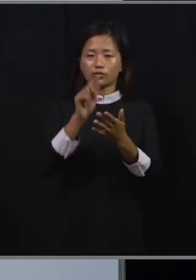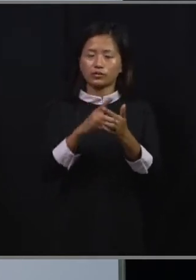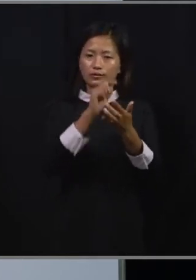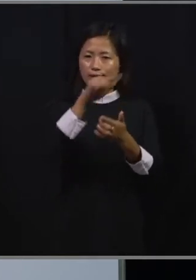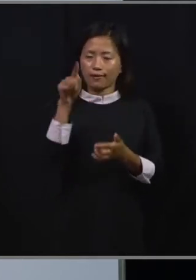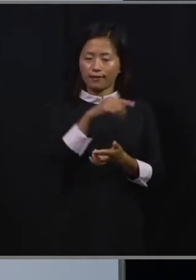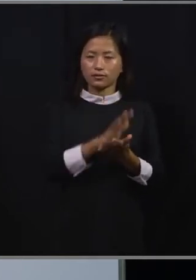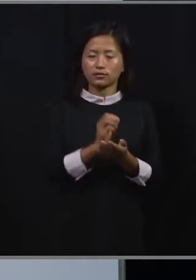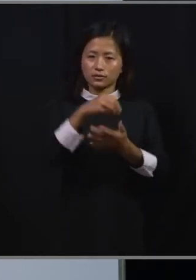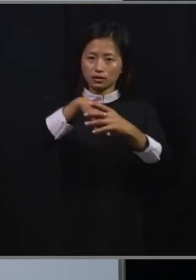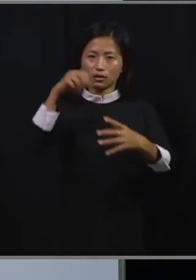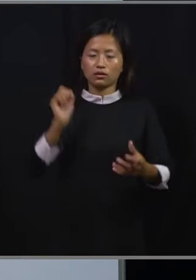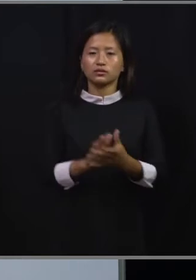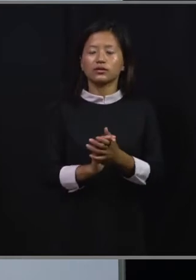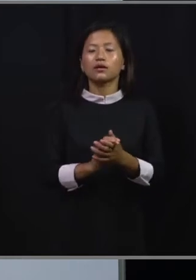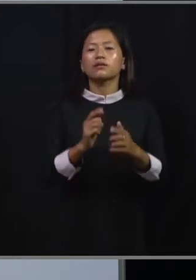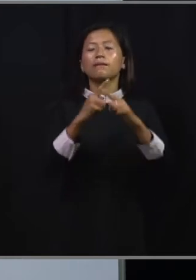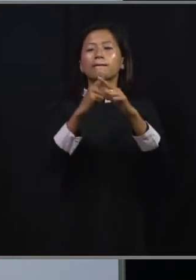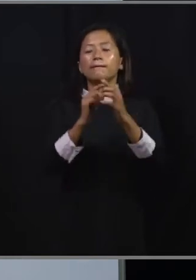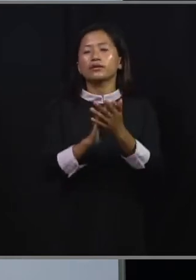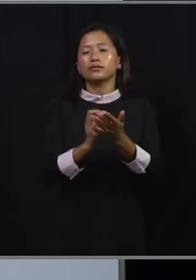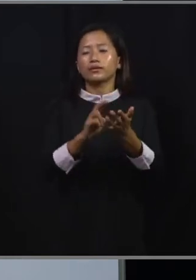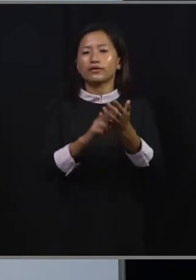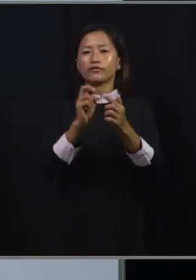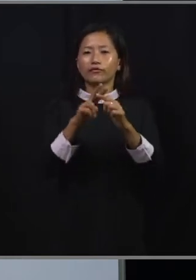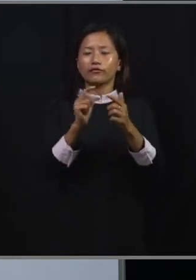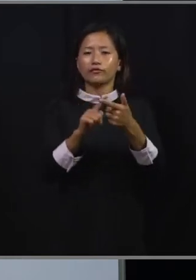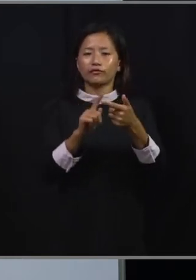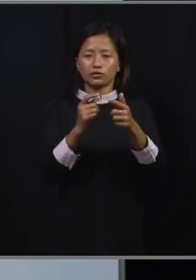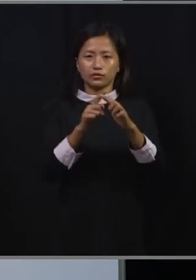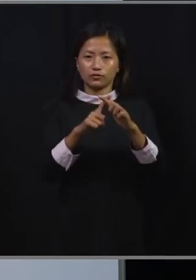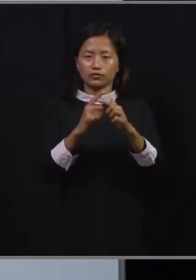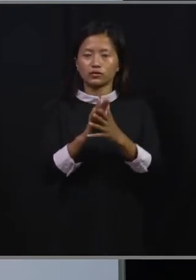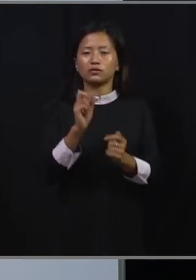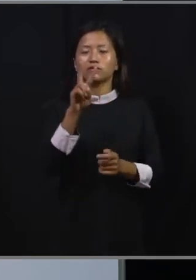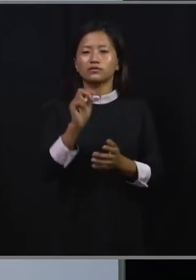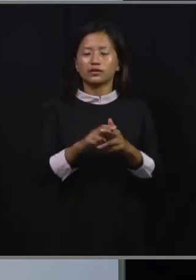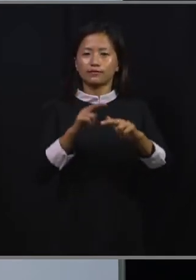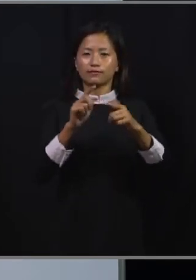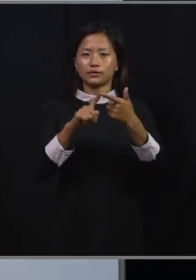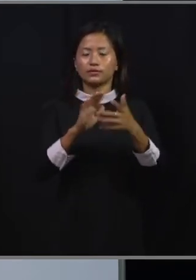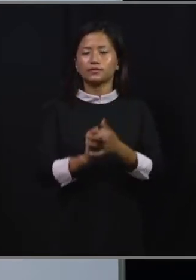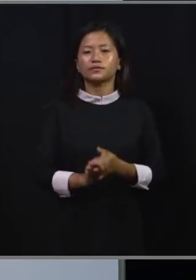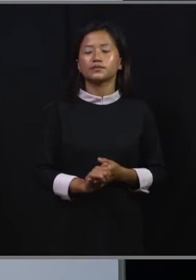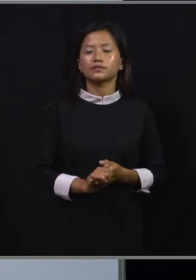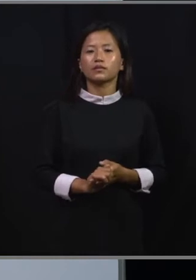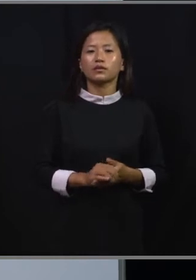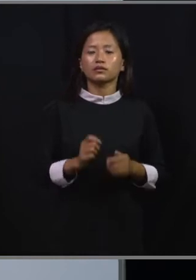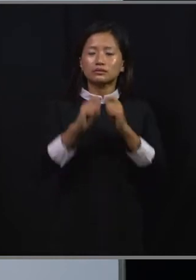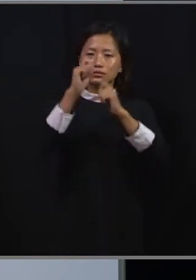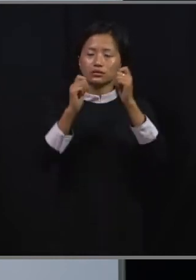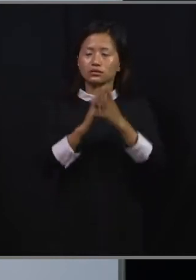Okay. Minus, if I multiply this VE multiplied by 1 by FE, I can write VE divided by 1 by FE. Okay. So this is the